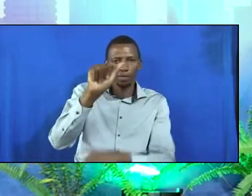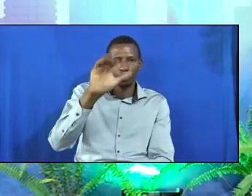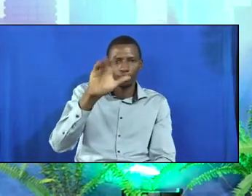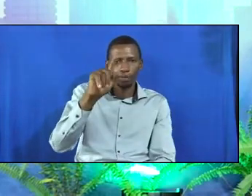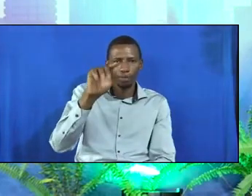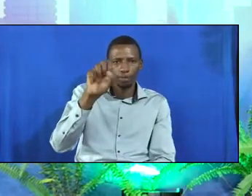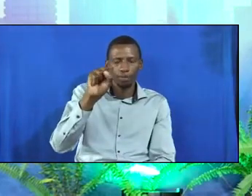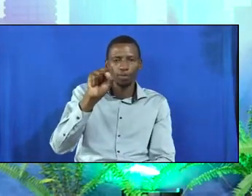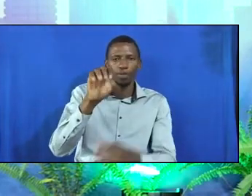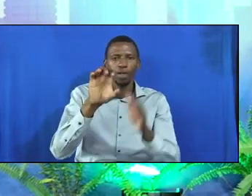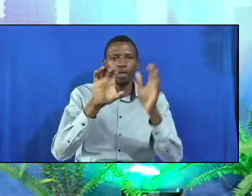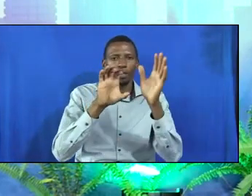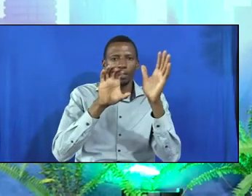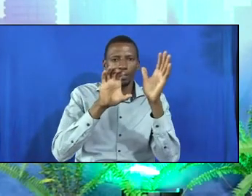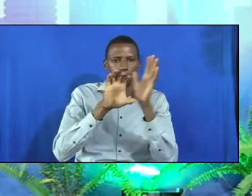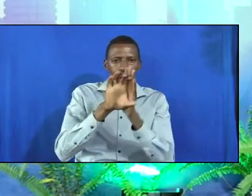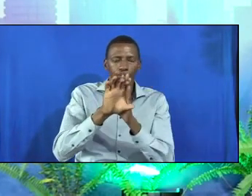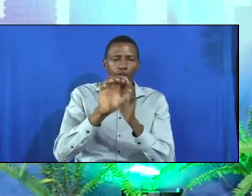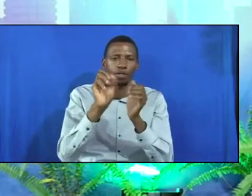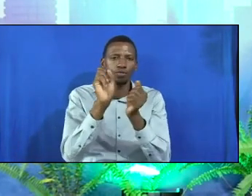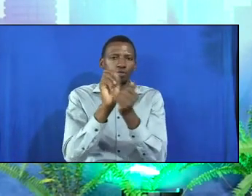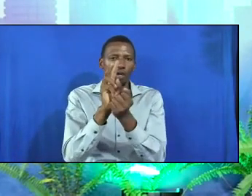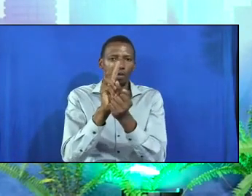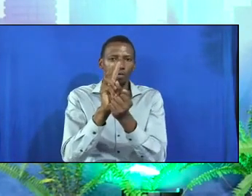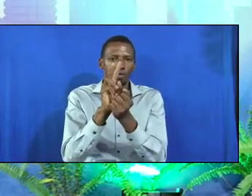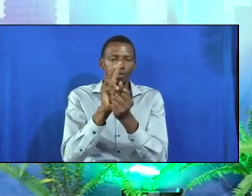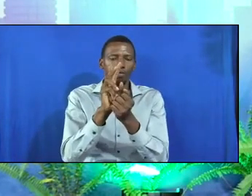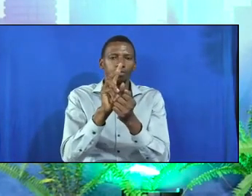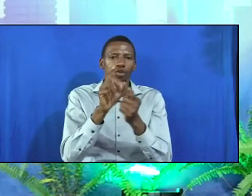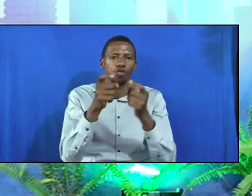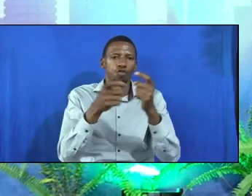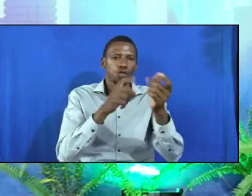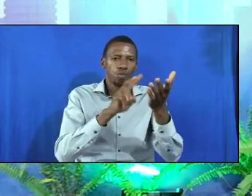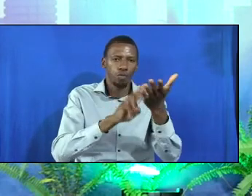12, starting from verses 1.